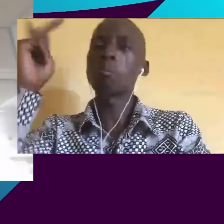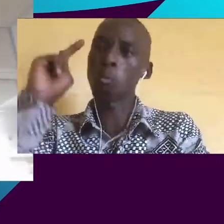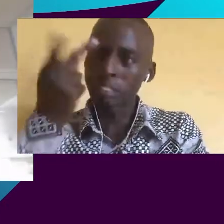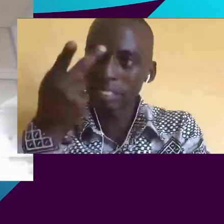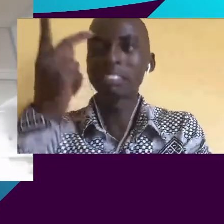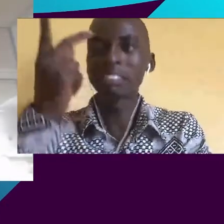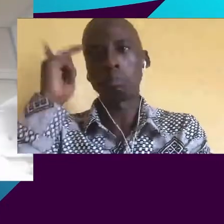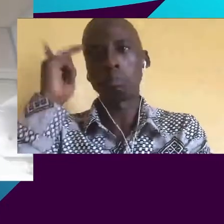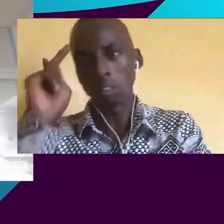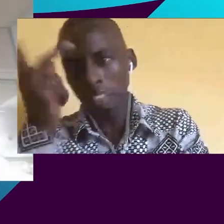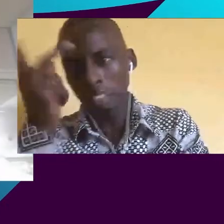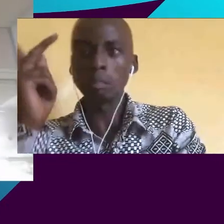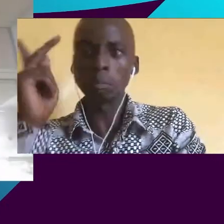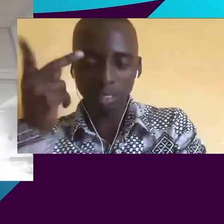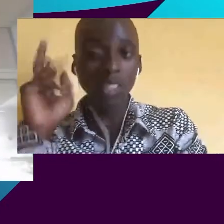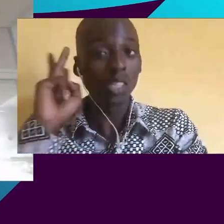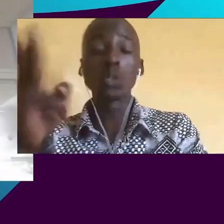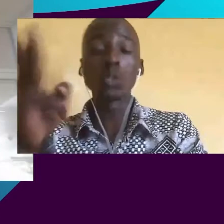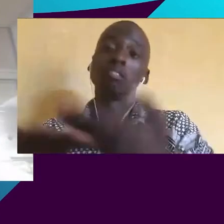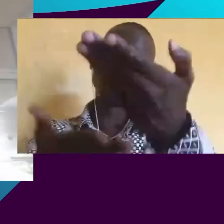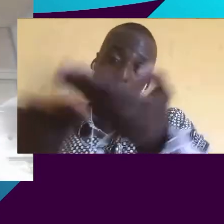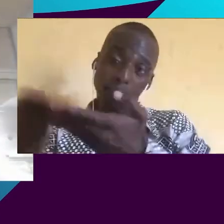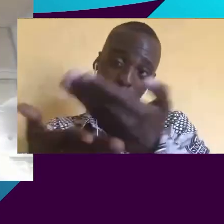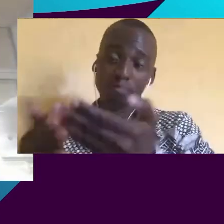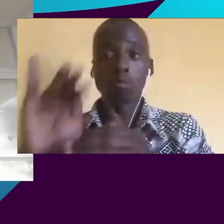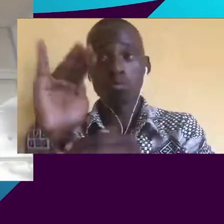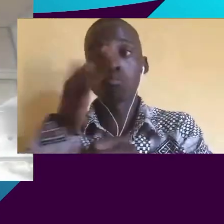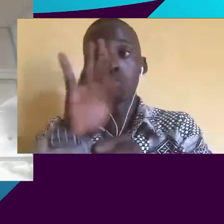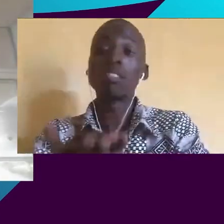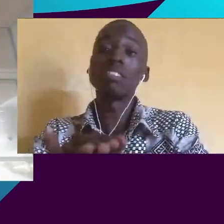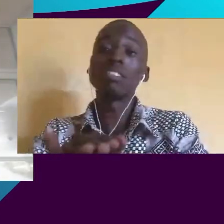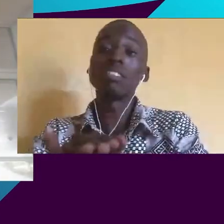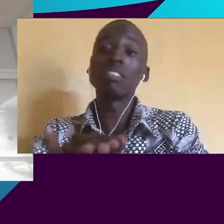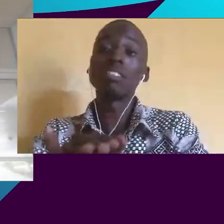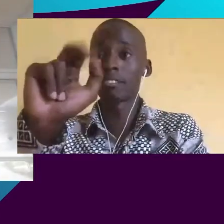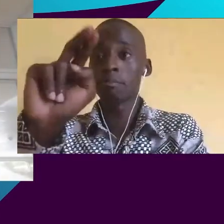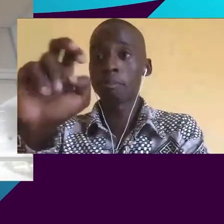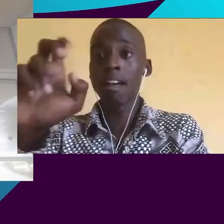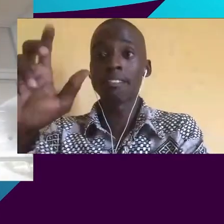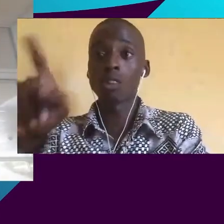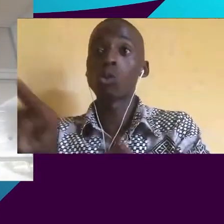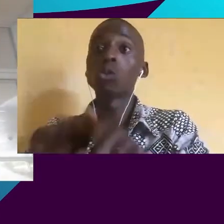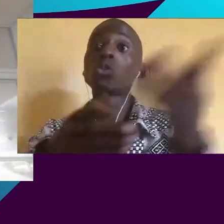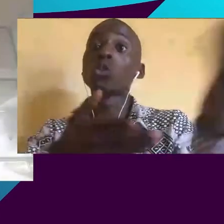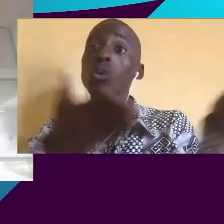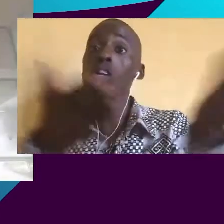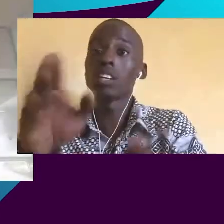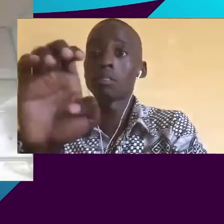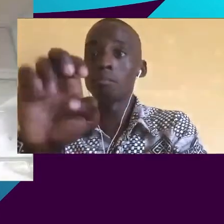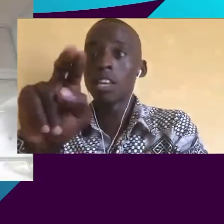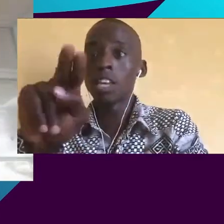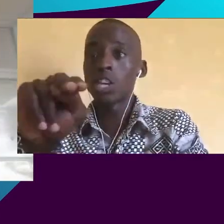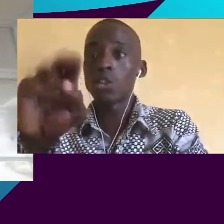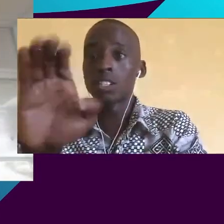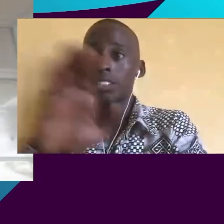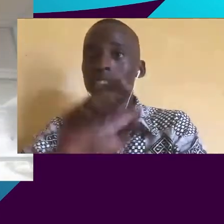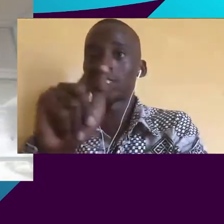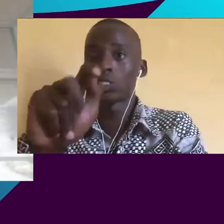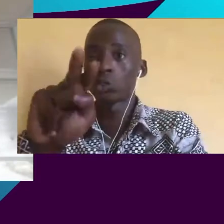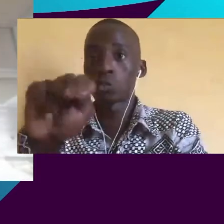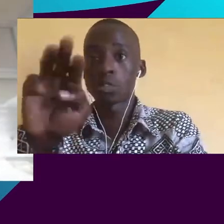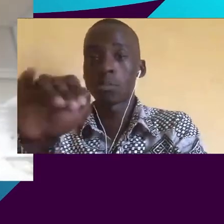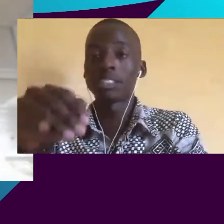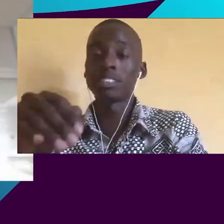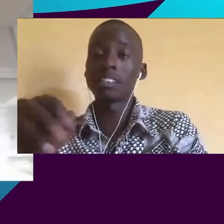will probably prompt Angela at some point. Then we also welcome Eunice Tumwebaze. She's the manager of youth and children